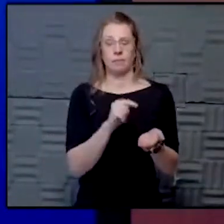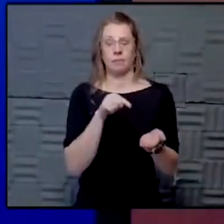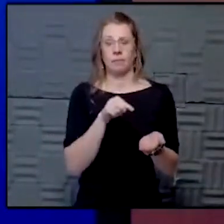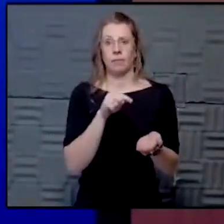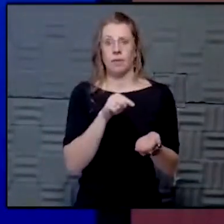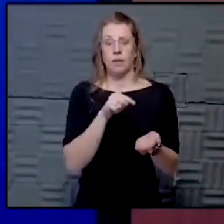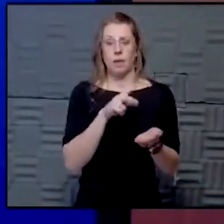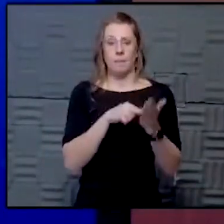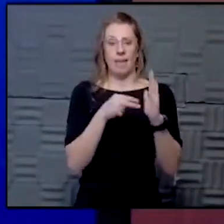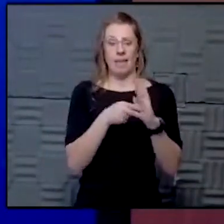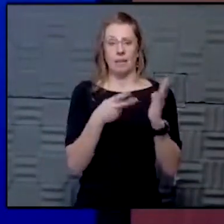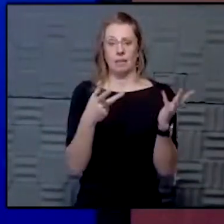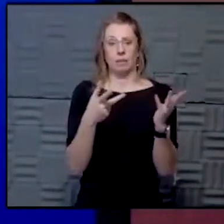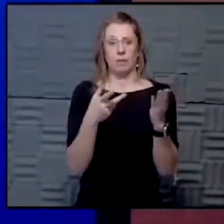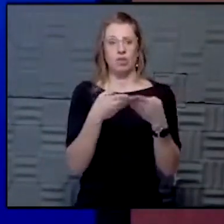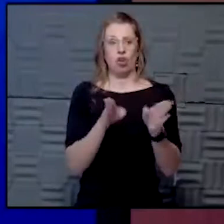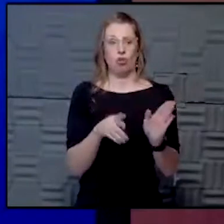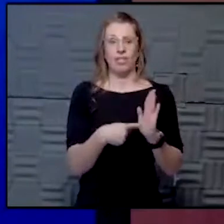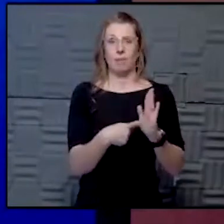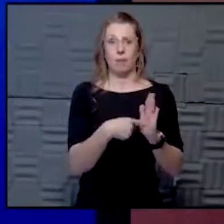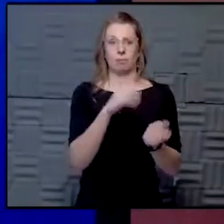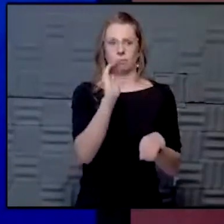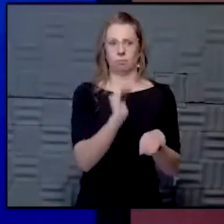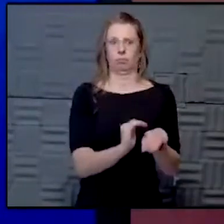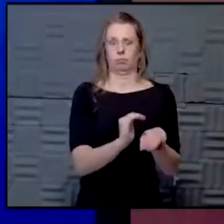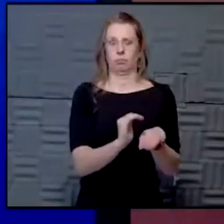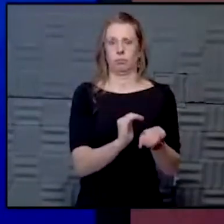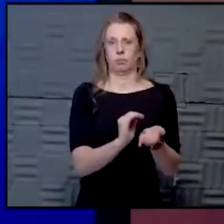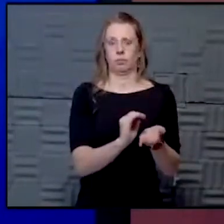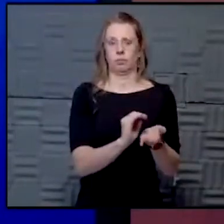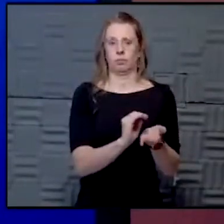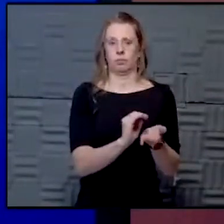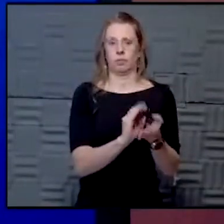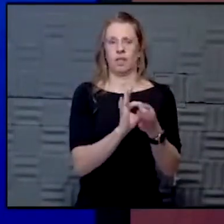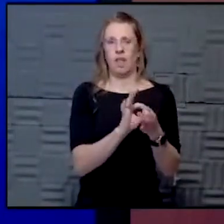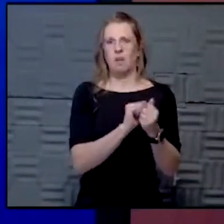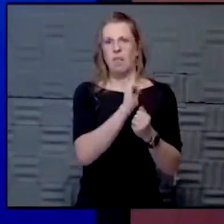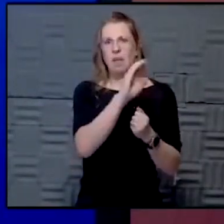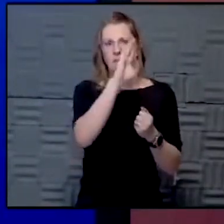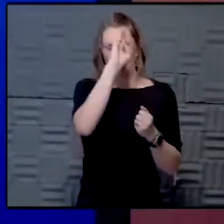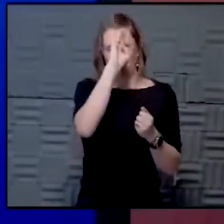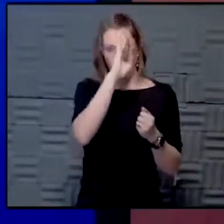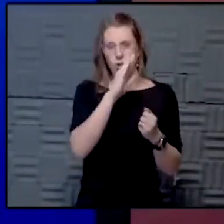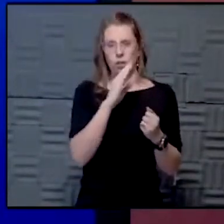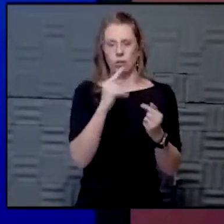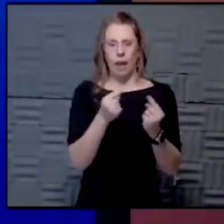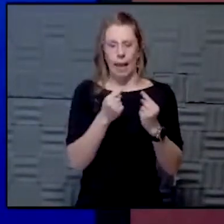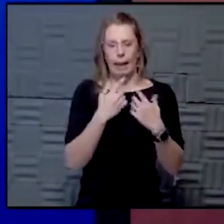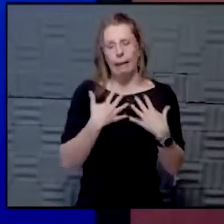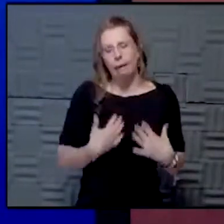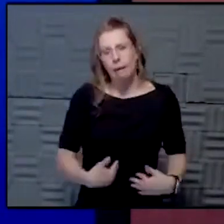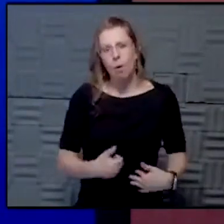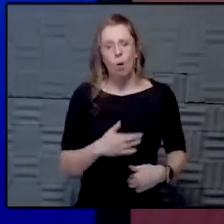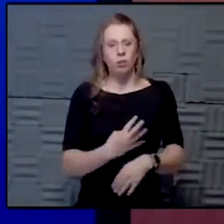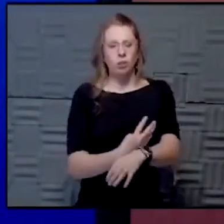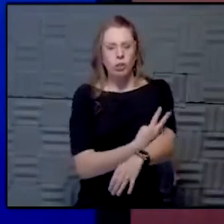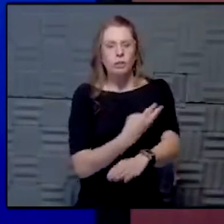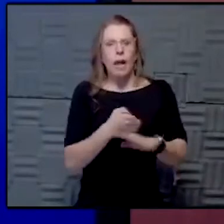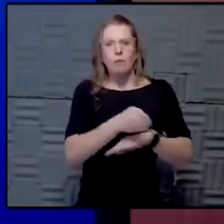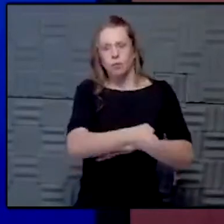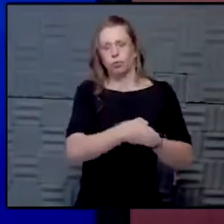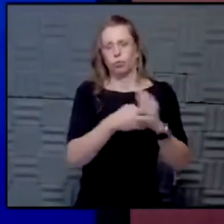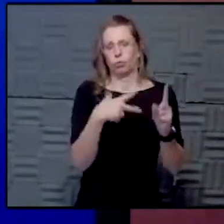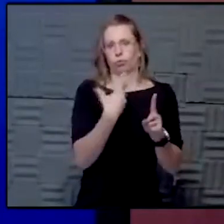of not reactions, but just general symptoms as it pertains to Yeah. fevers or achiness or chills after the vaccine. So I don't think